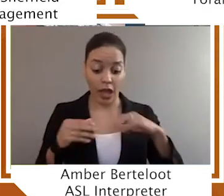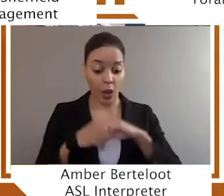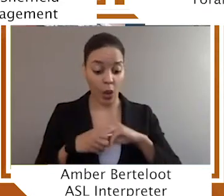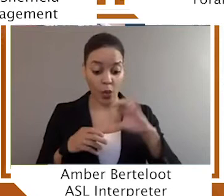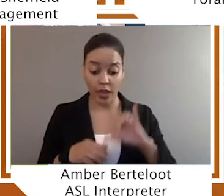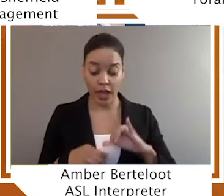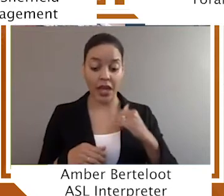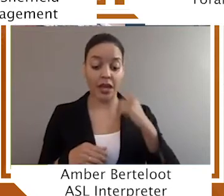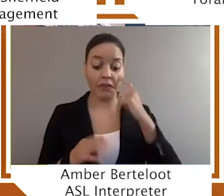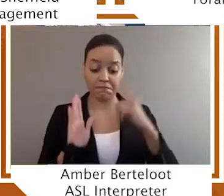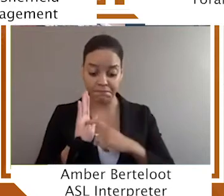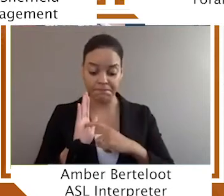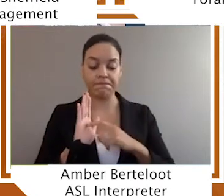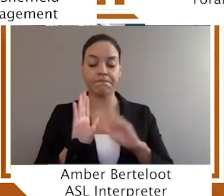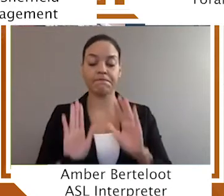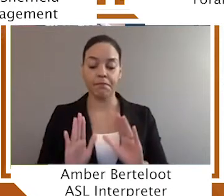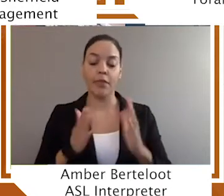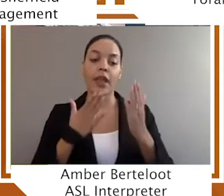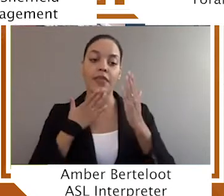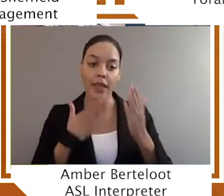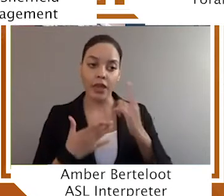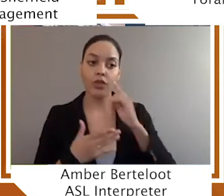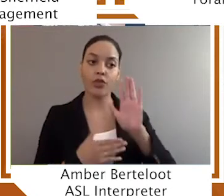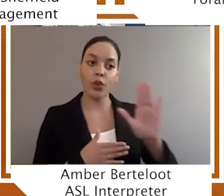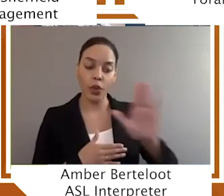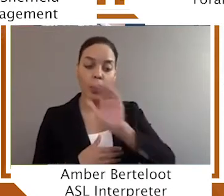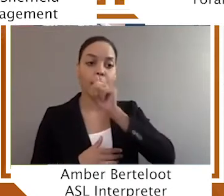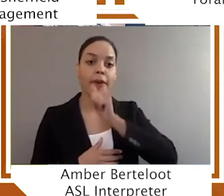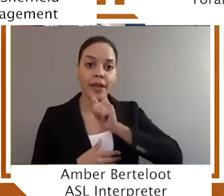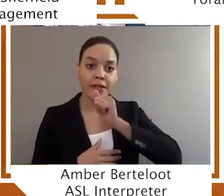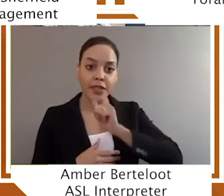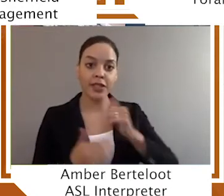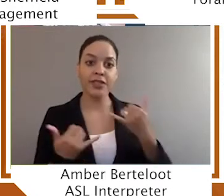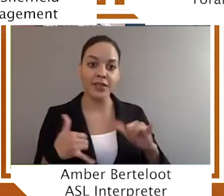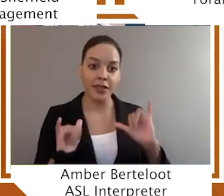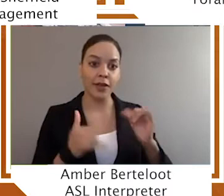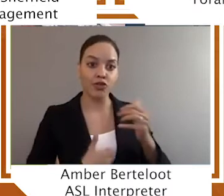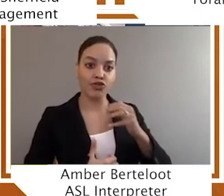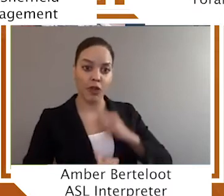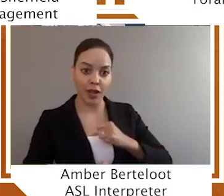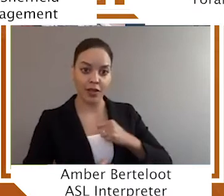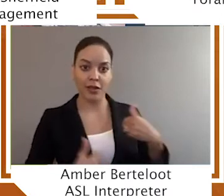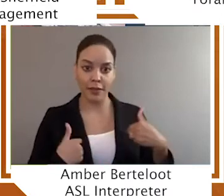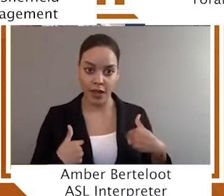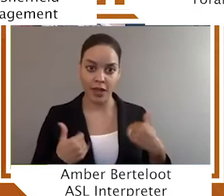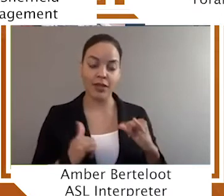you for your patience and for still trusting me and for still loving me for who